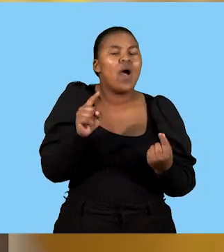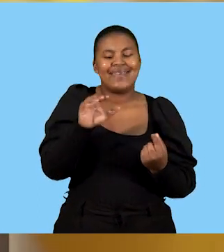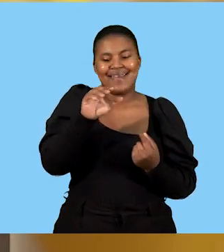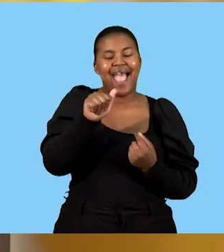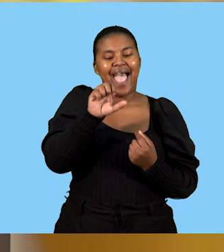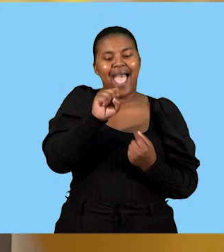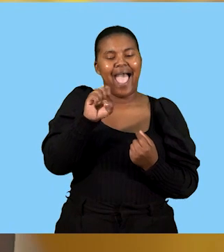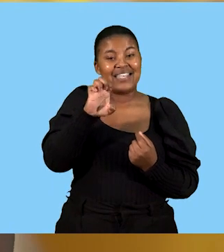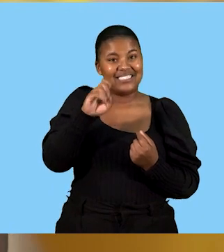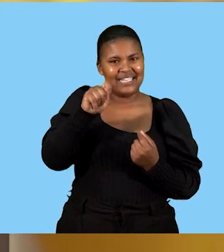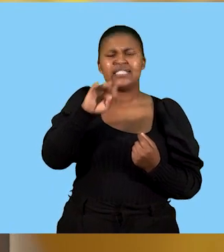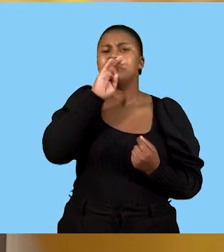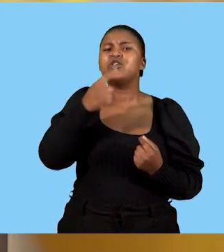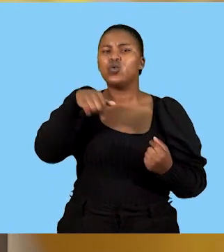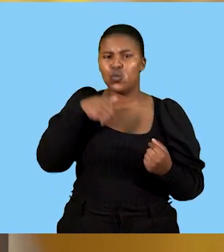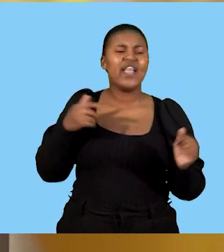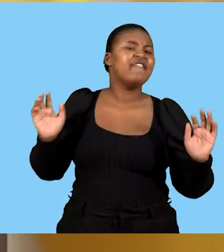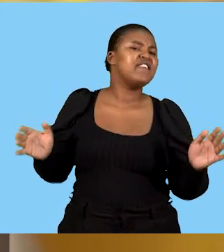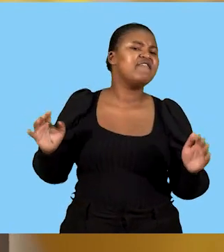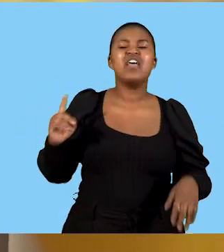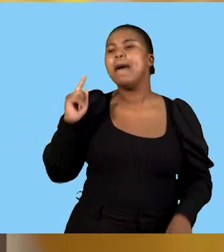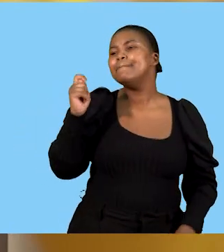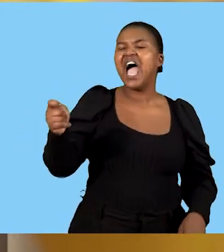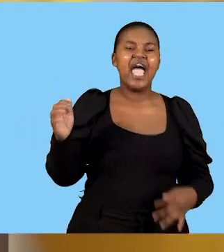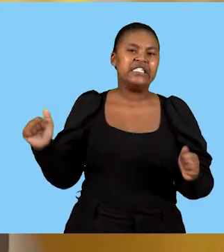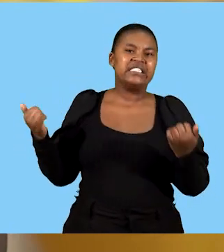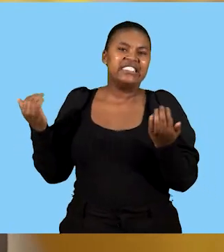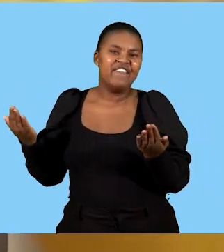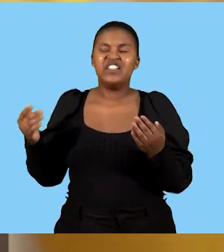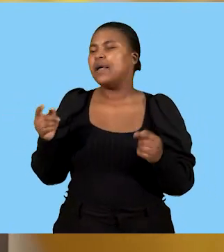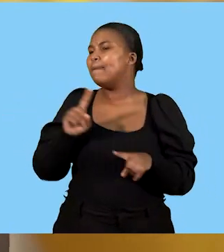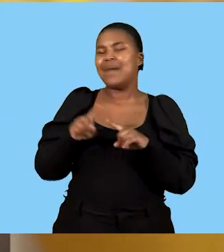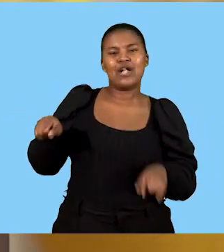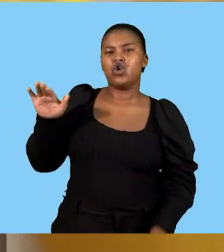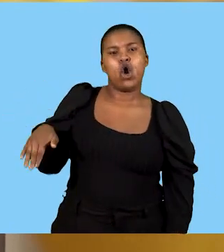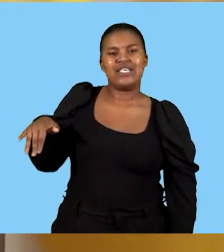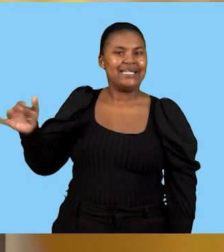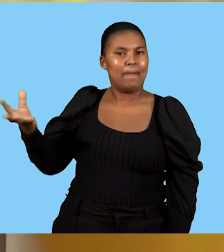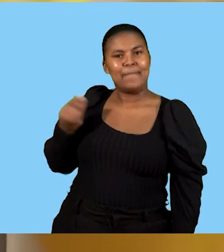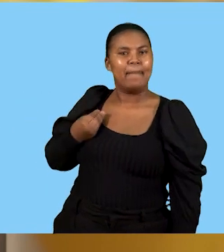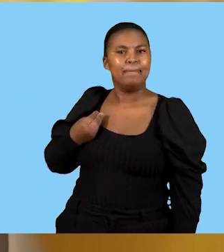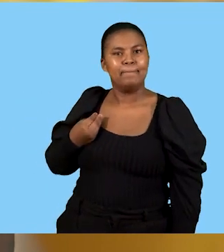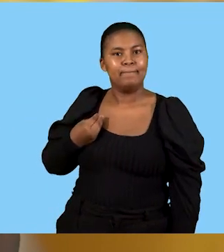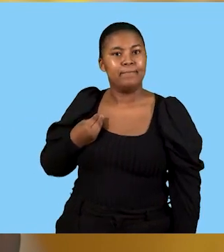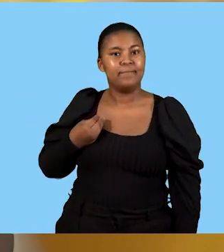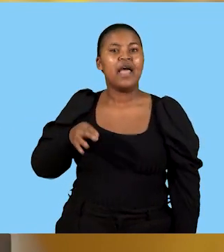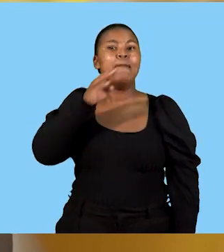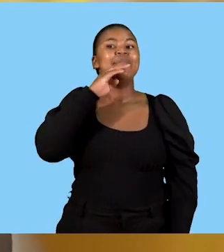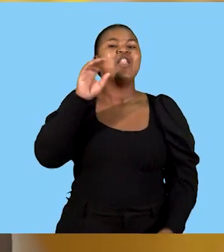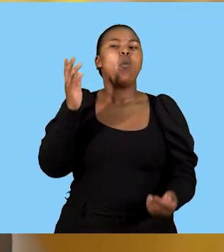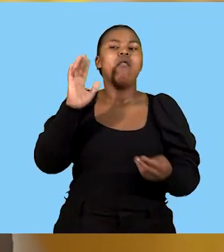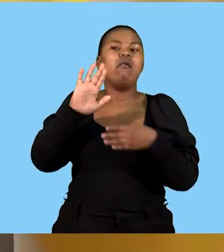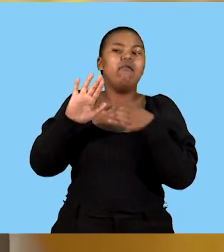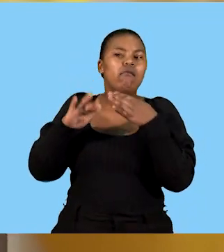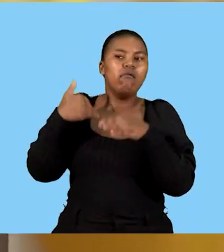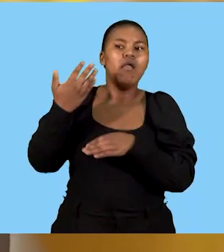the business because we have paid for a service that we have not yet received or goods that we have not yet received. That is for the next financial